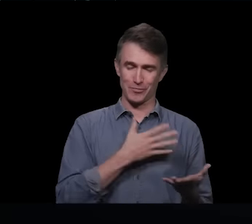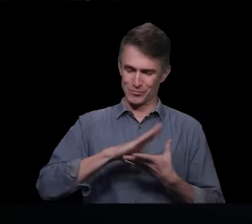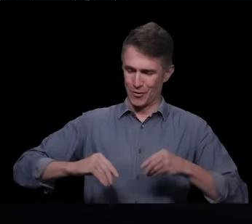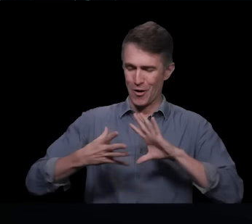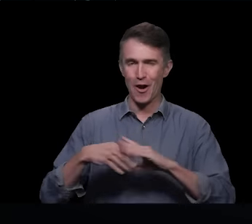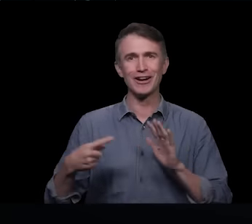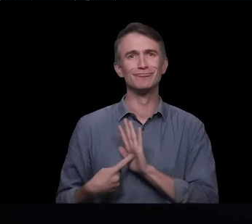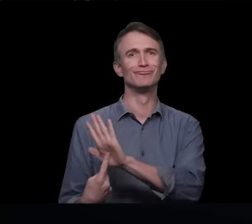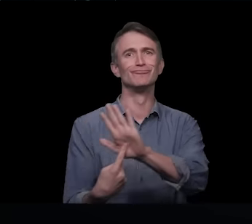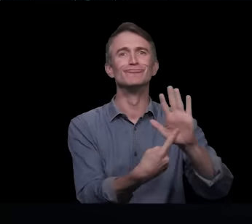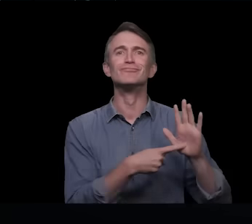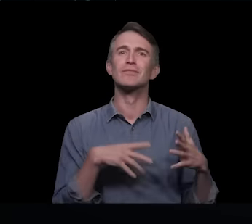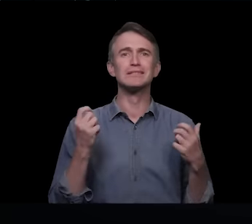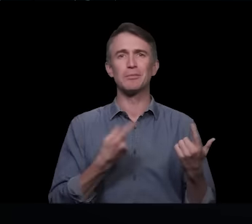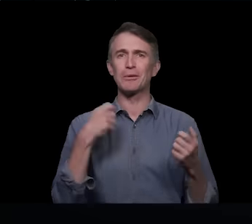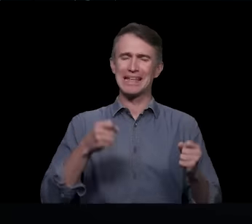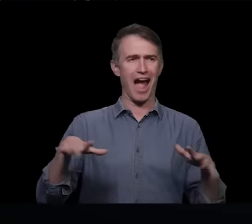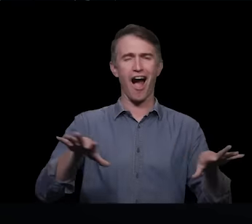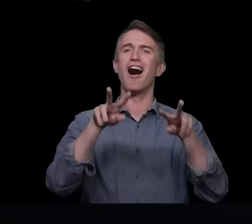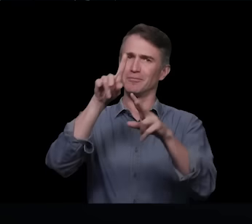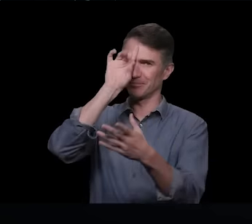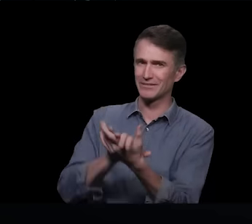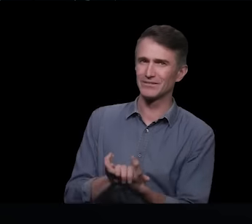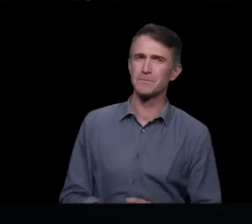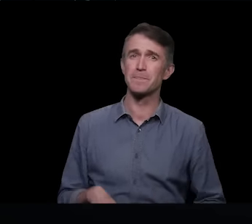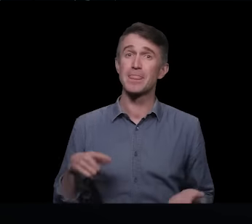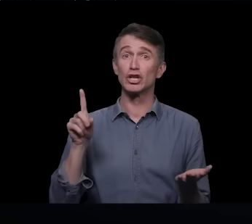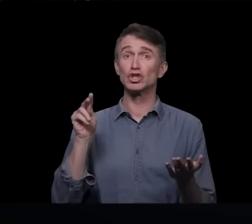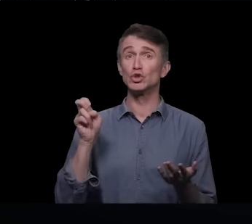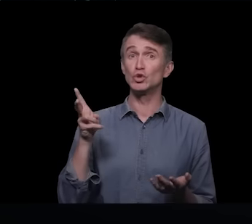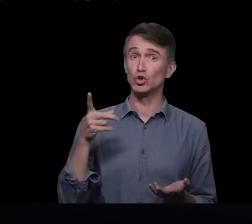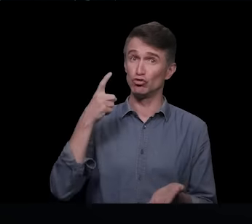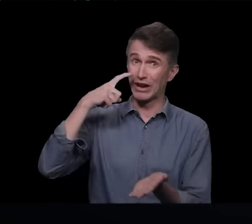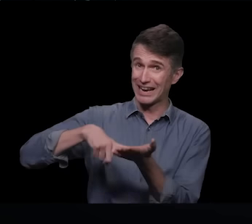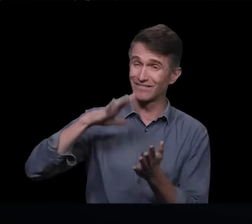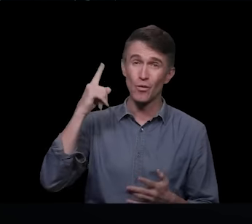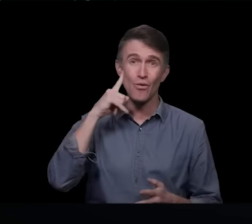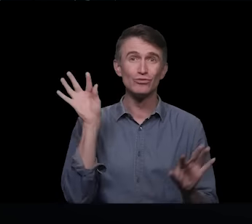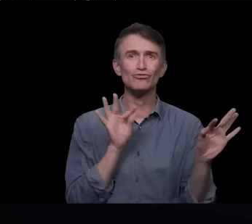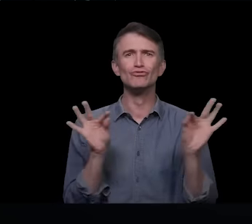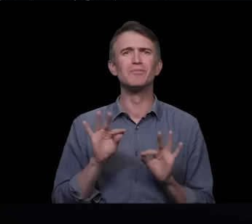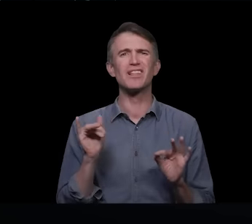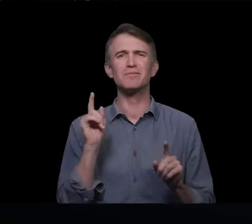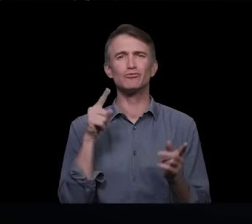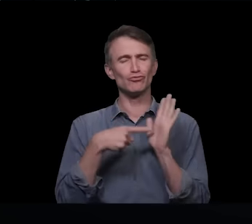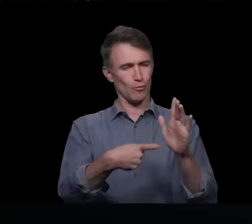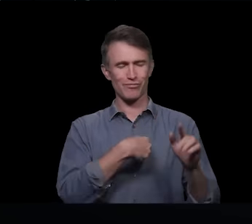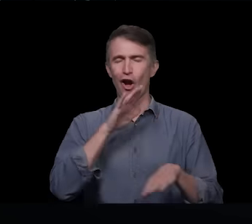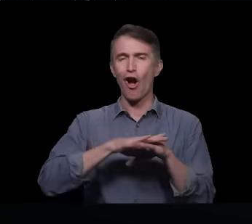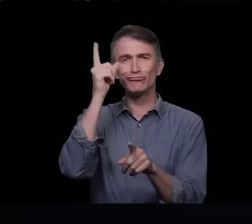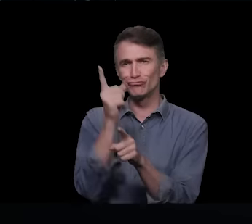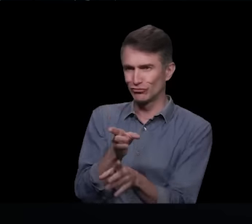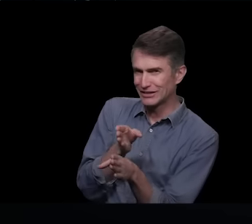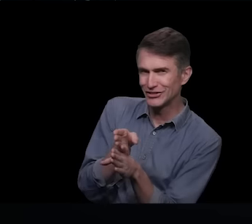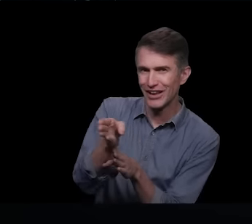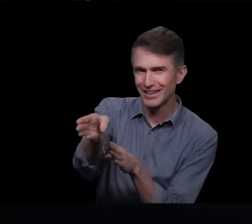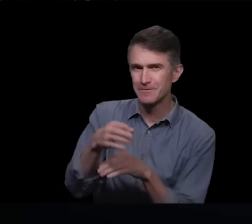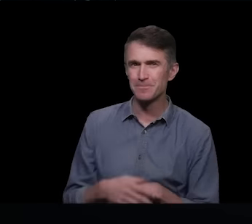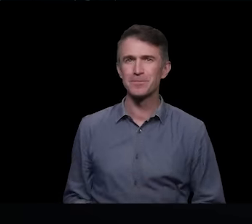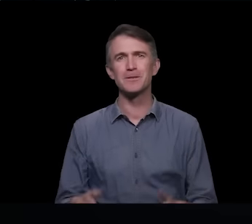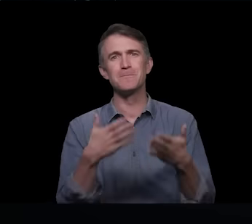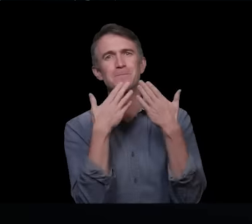everyone can enjoy our stories is something we truly believe in, and Dune 2 being recognized for its audio description just shows we're on the right track. Thank you to